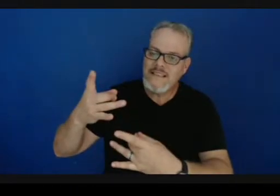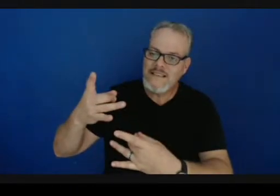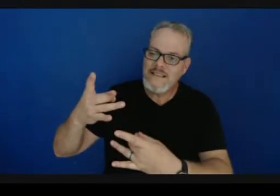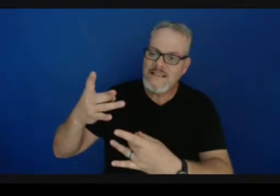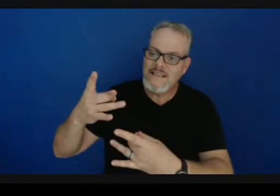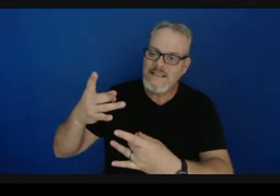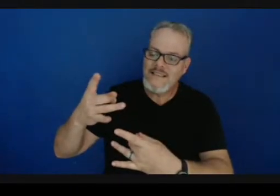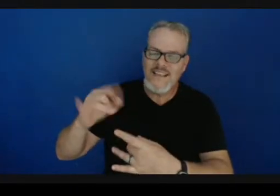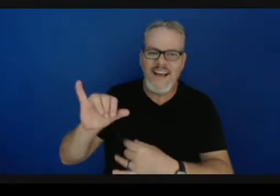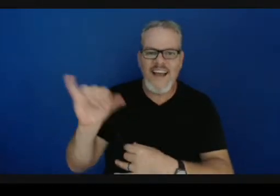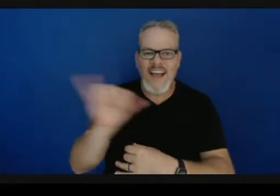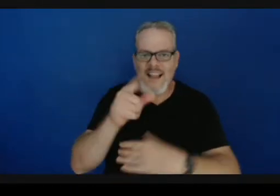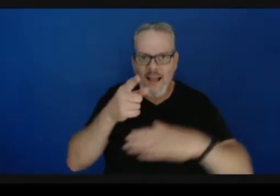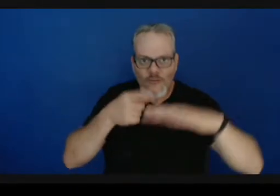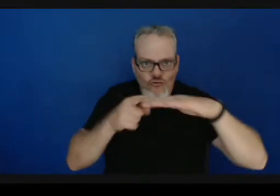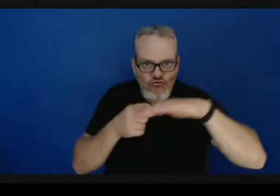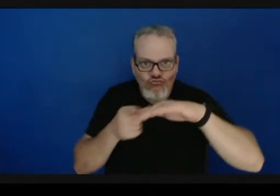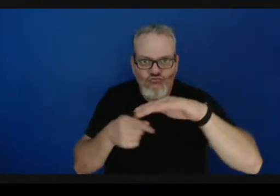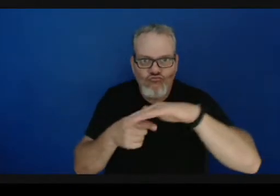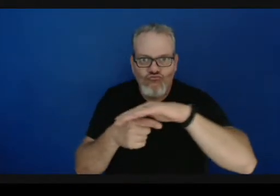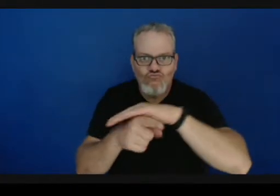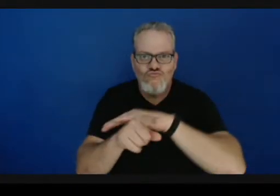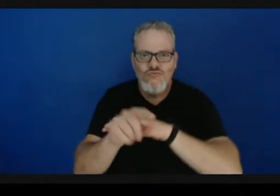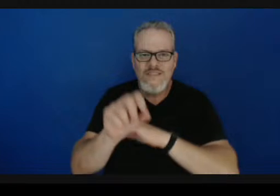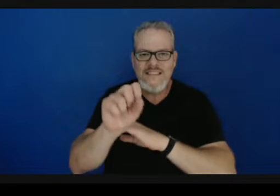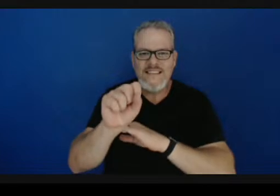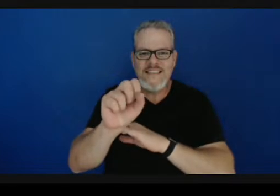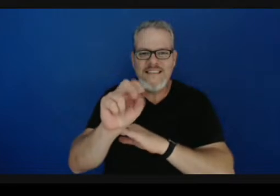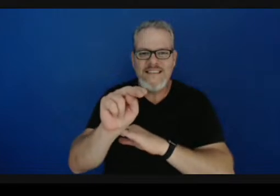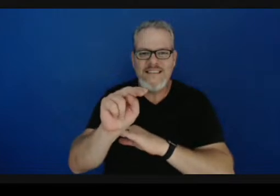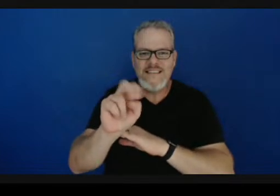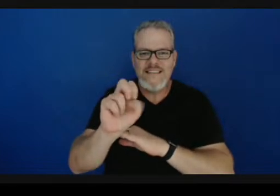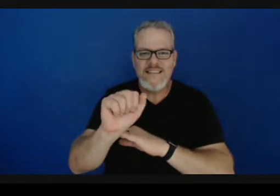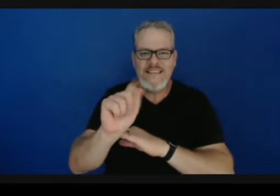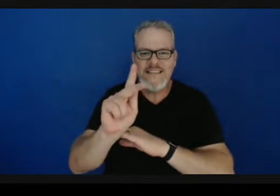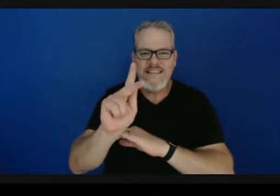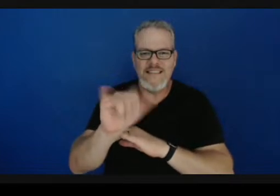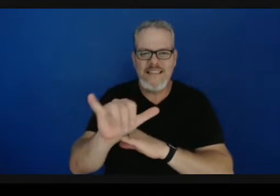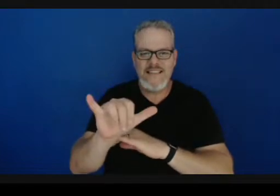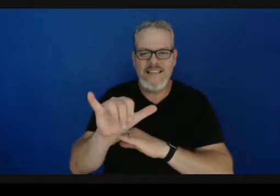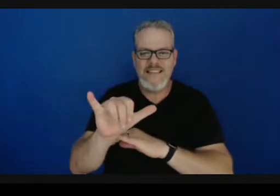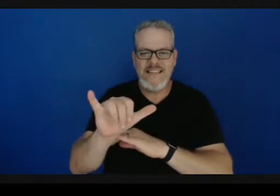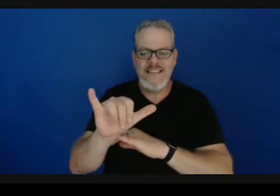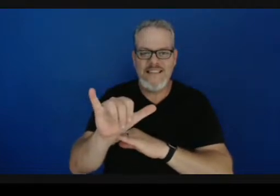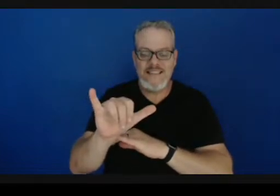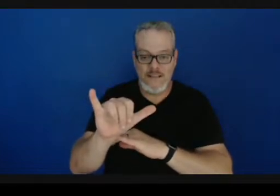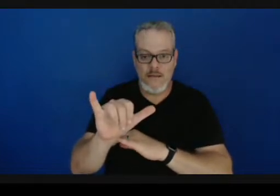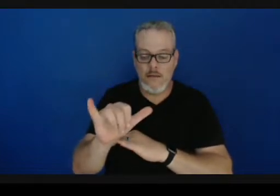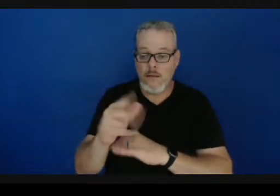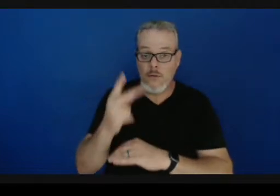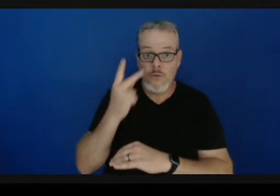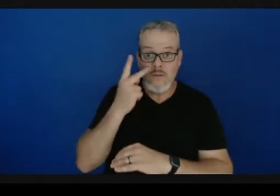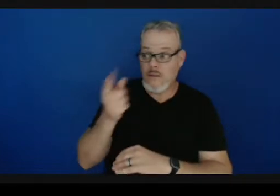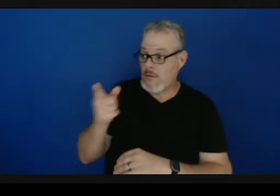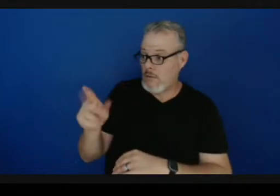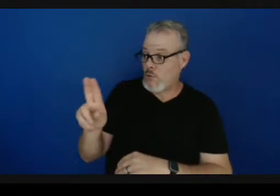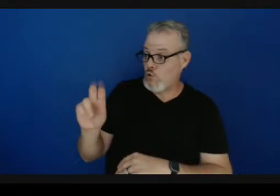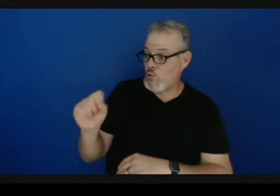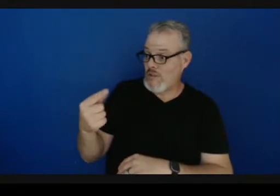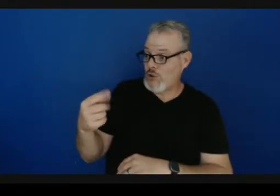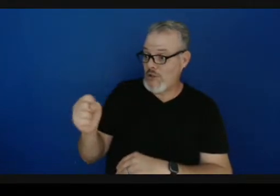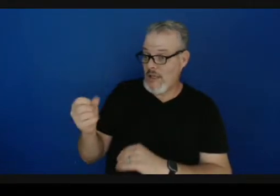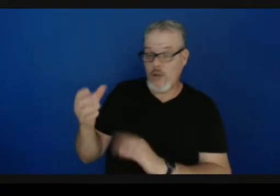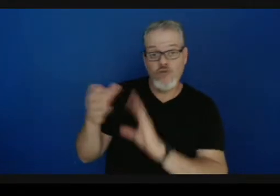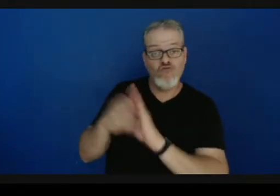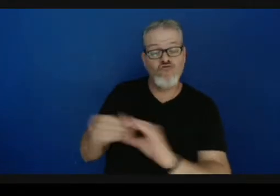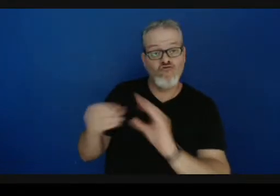sneaky eruption. One of the ones that, you know, USGS, they did all these presentations, but really what they're saying is the window's